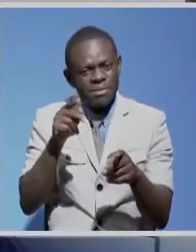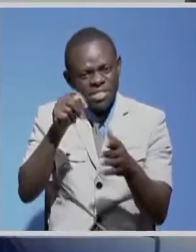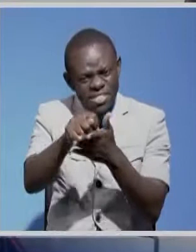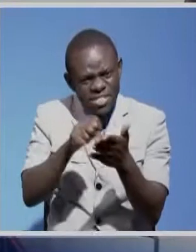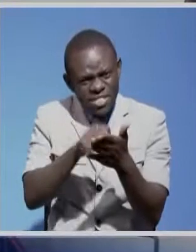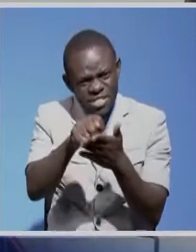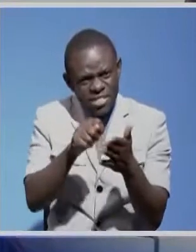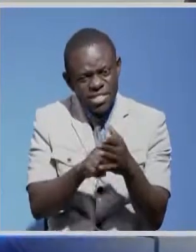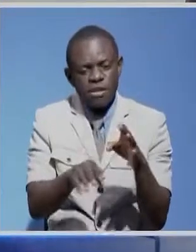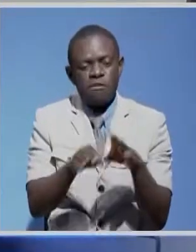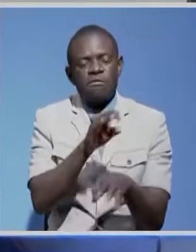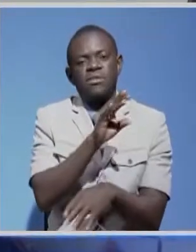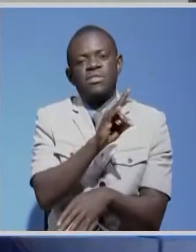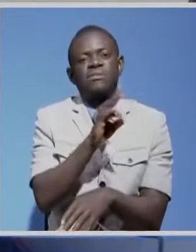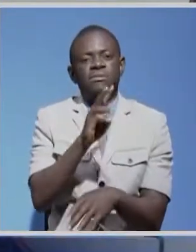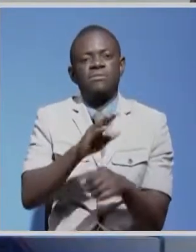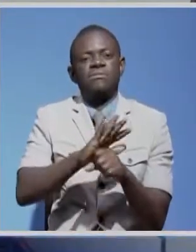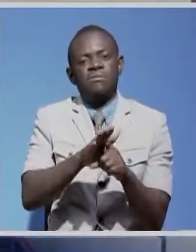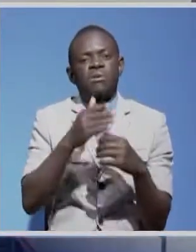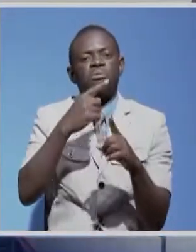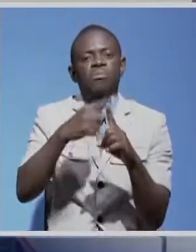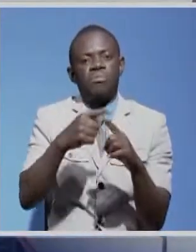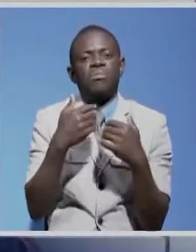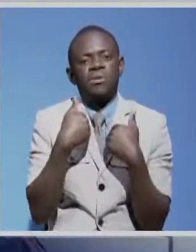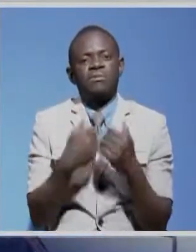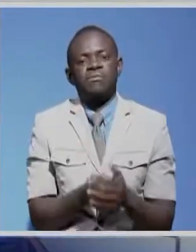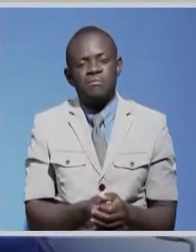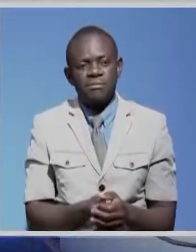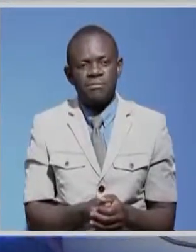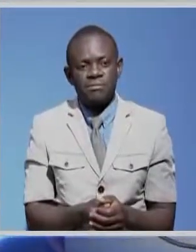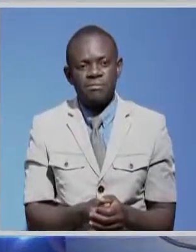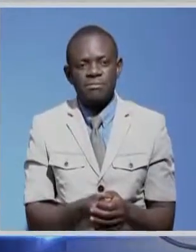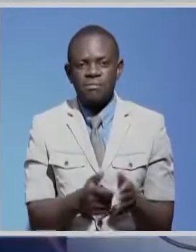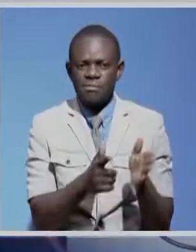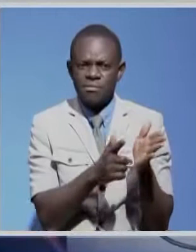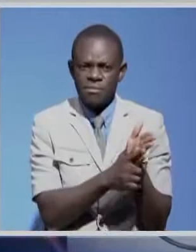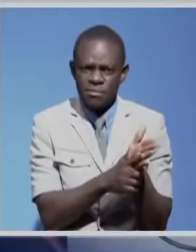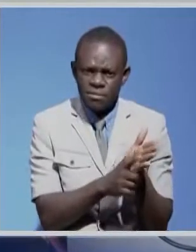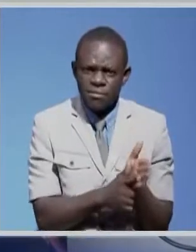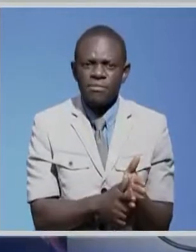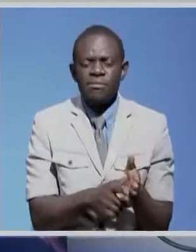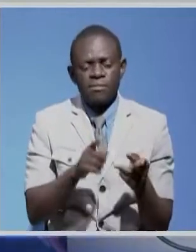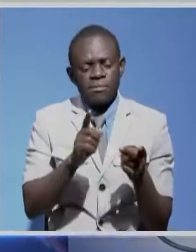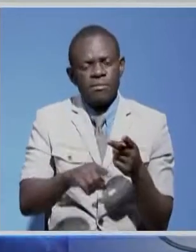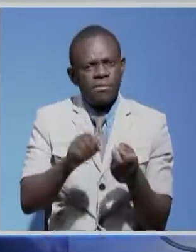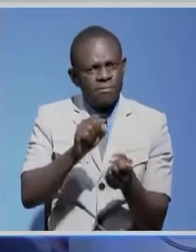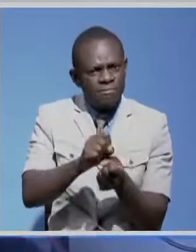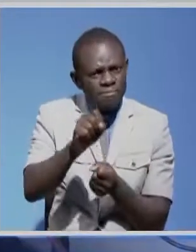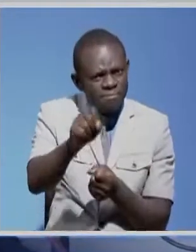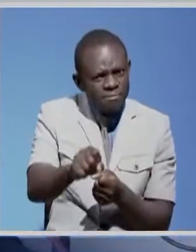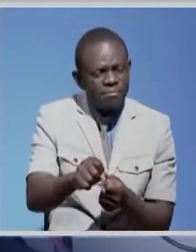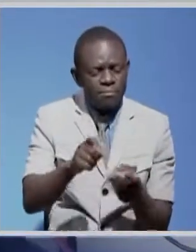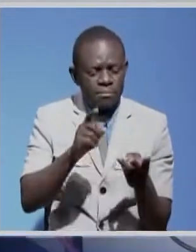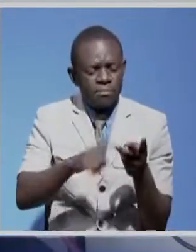seeing cases in Lusaka and in Solwezi, and in Ndola and Kalulushi. We